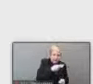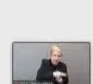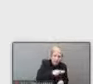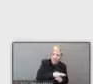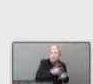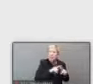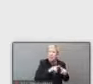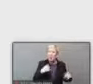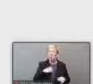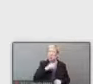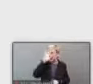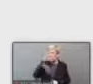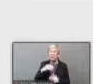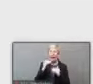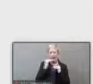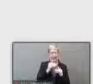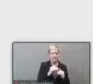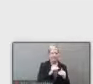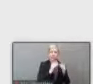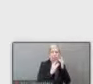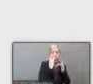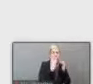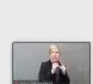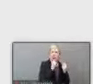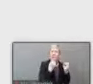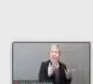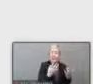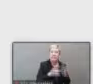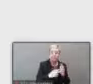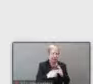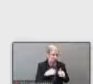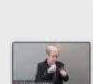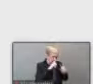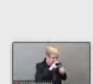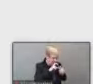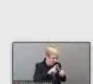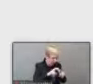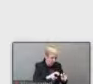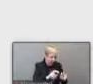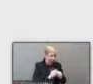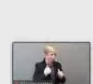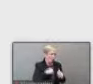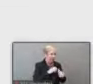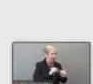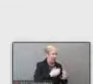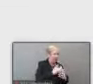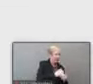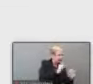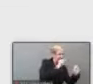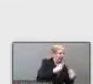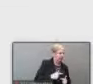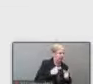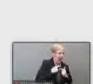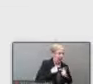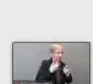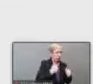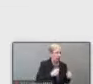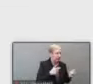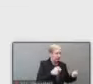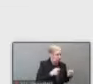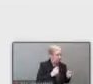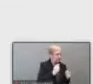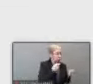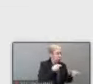are limited, those doses go to the places where they can save the most lives and stop the spread of this virus most